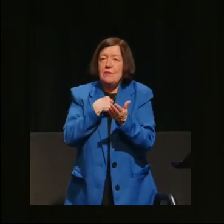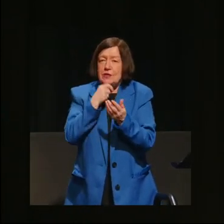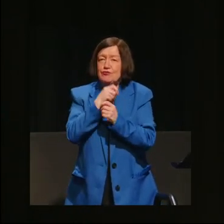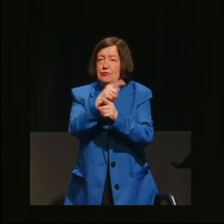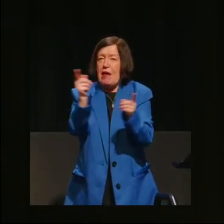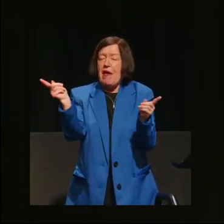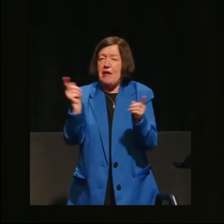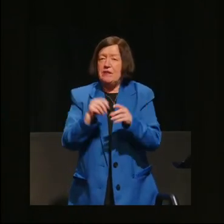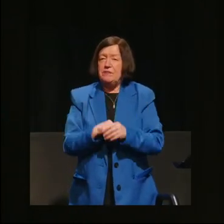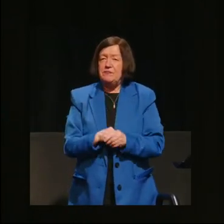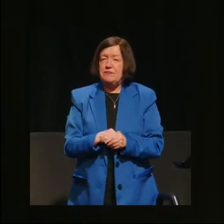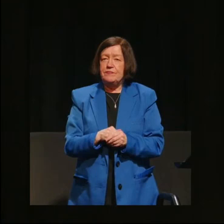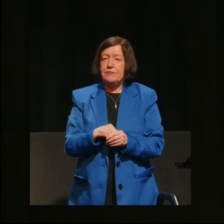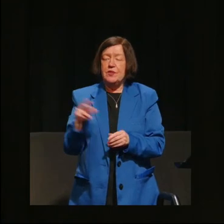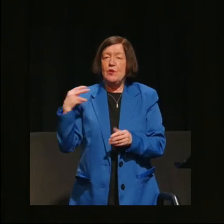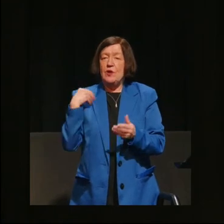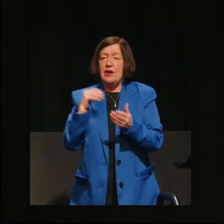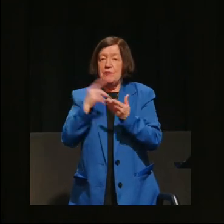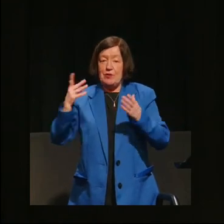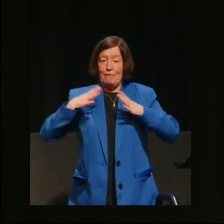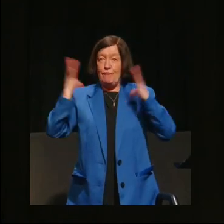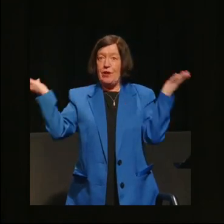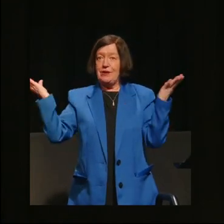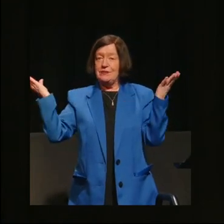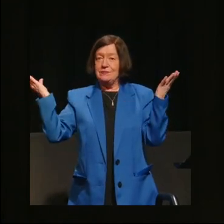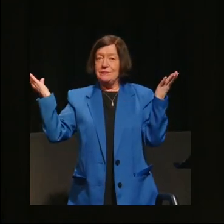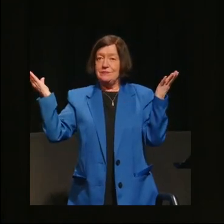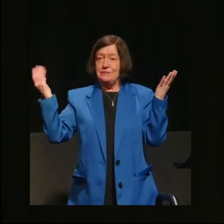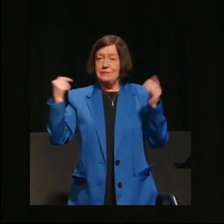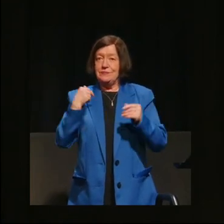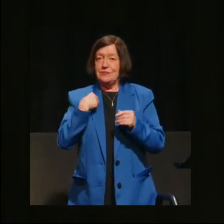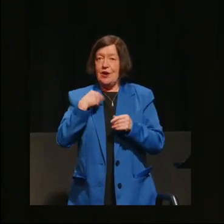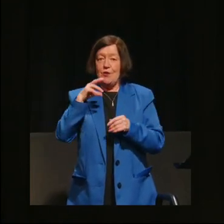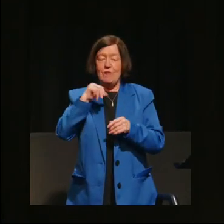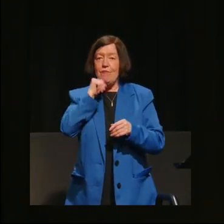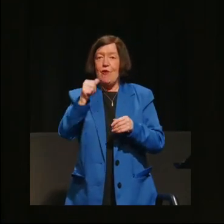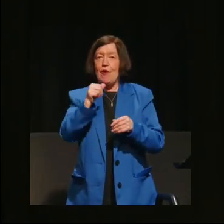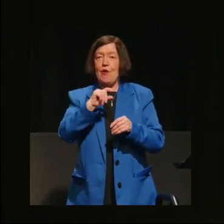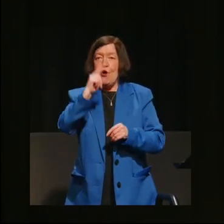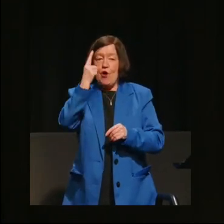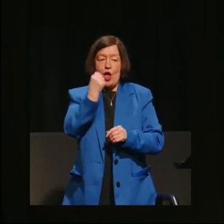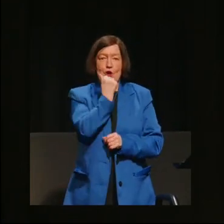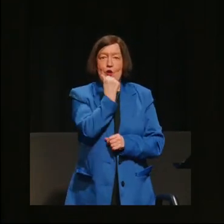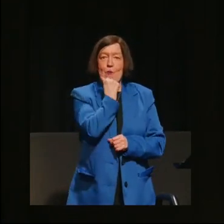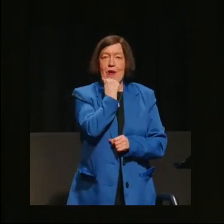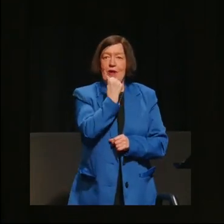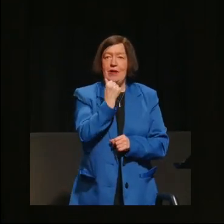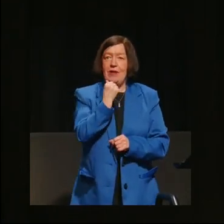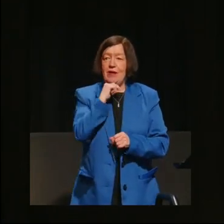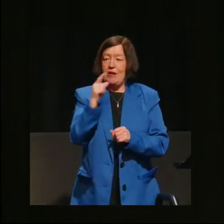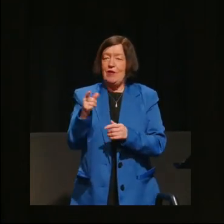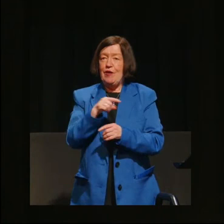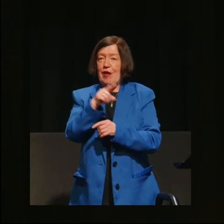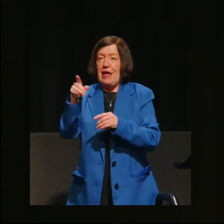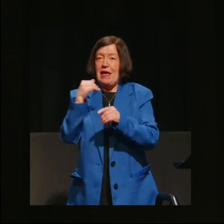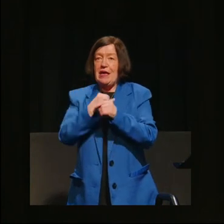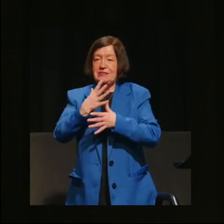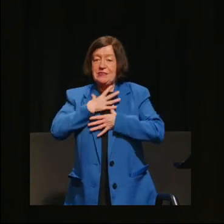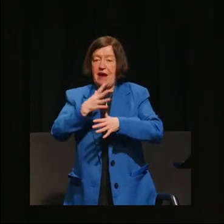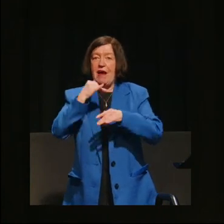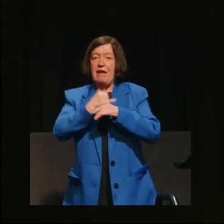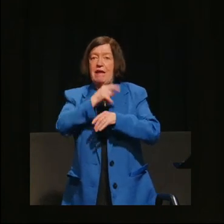it. We had been liberated. I was no longer only a number doomed to die in a Nazi gas